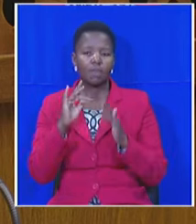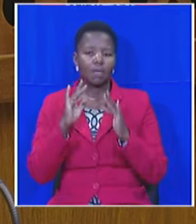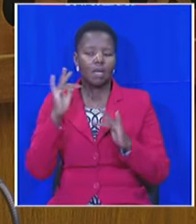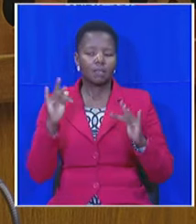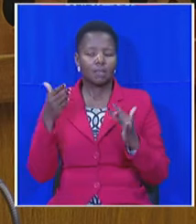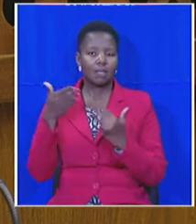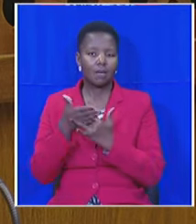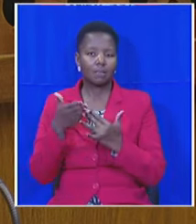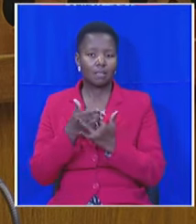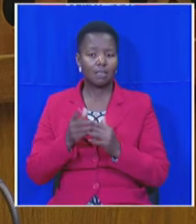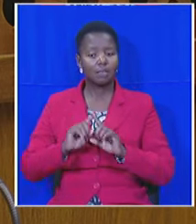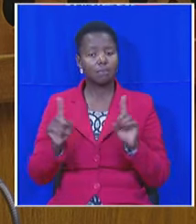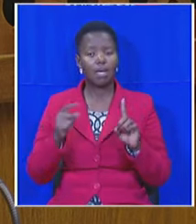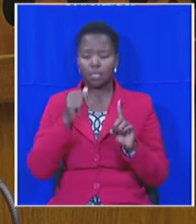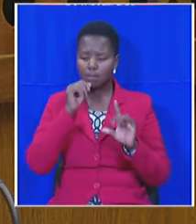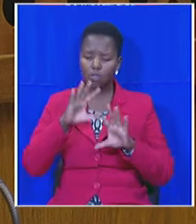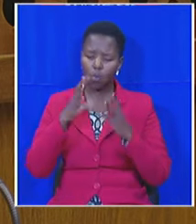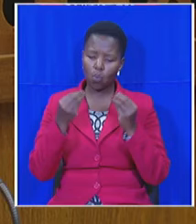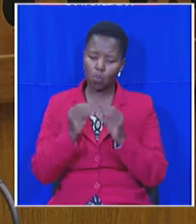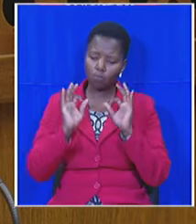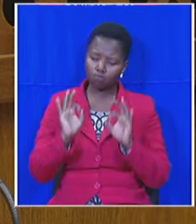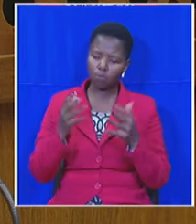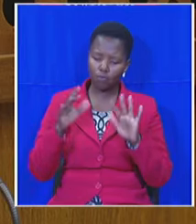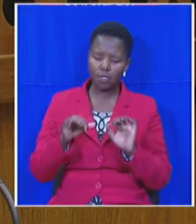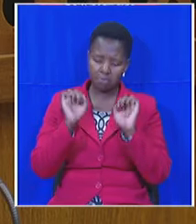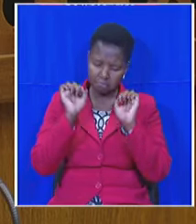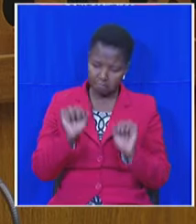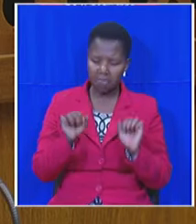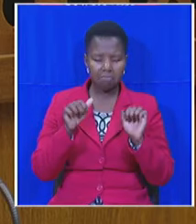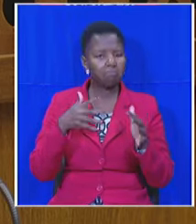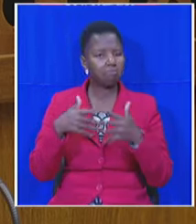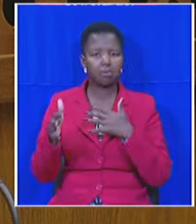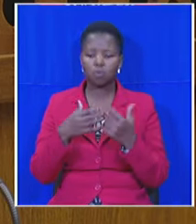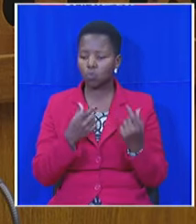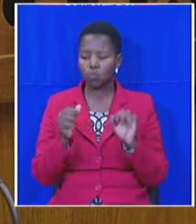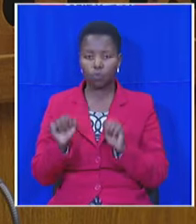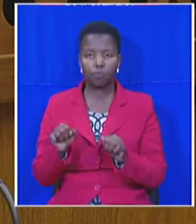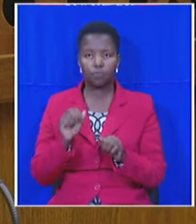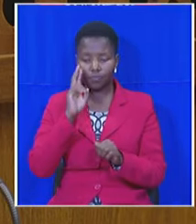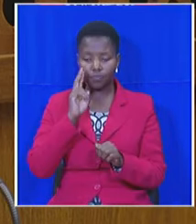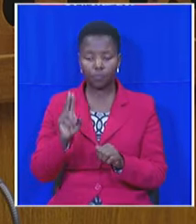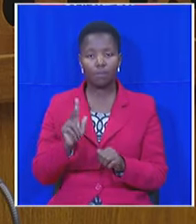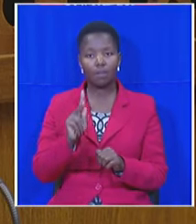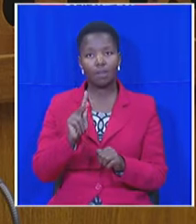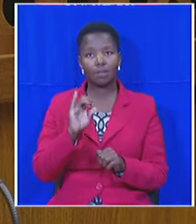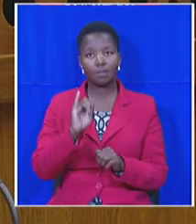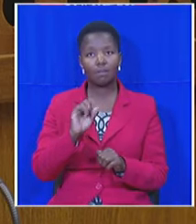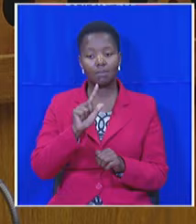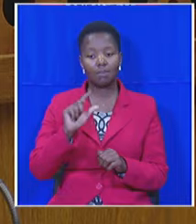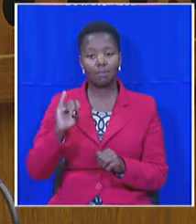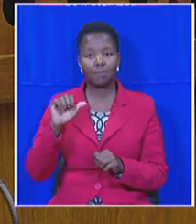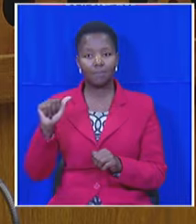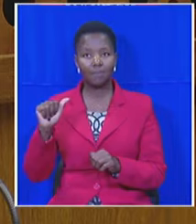we must accept that all's well and just sign a blank check. Honourable Killian of the National Party, of